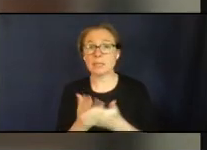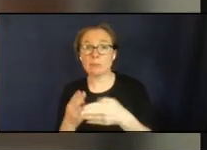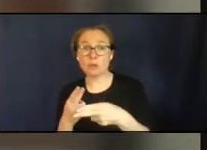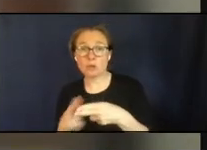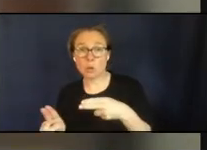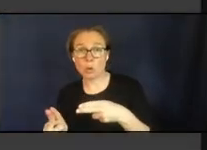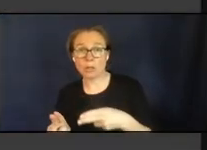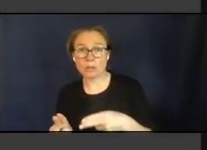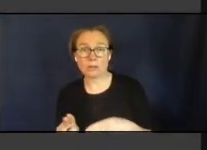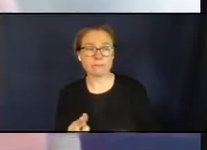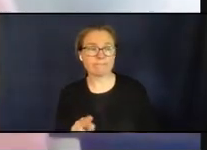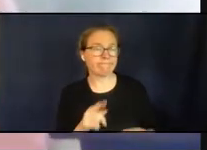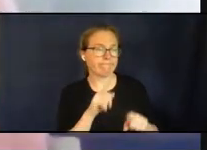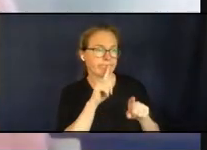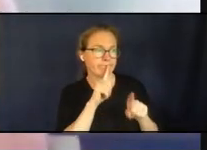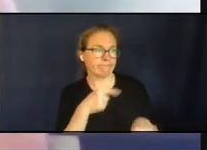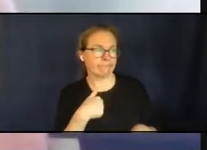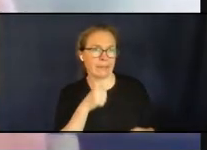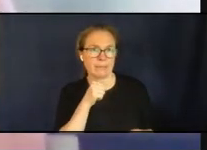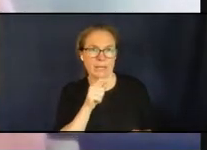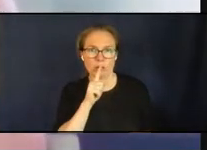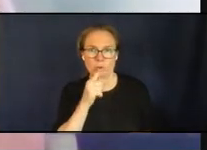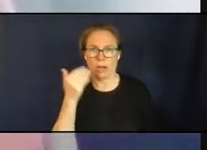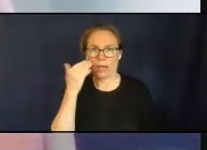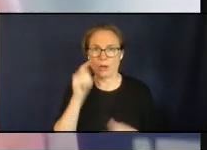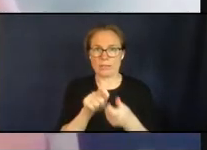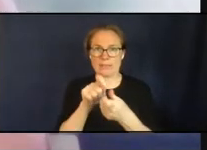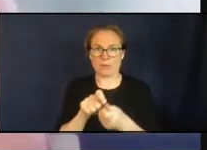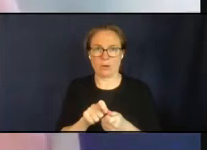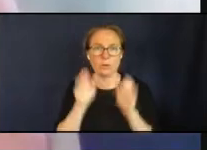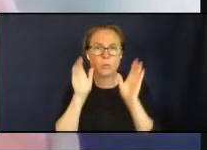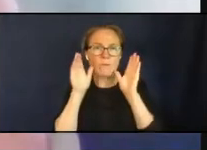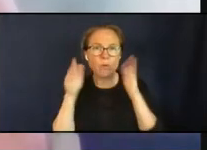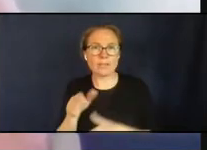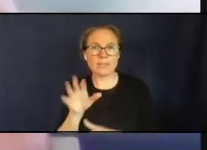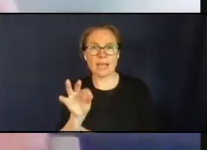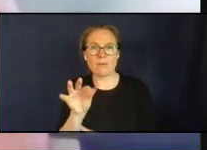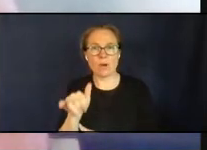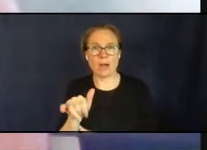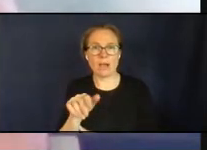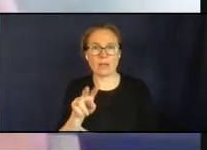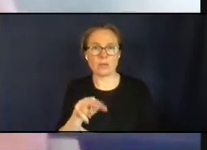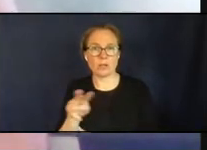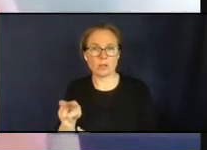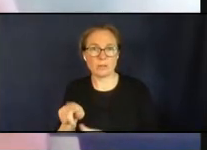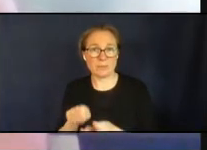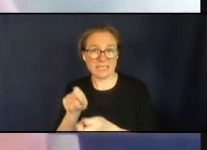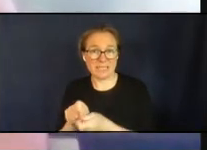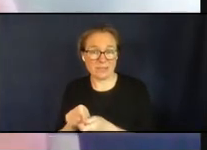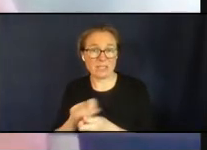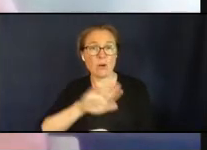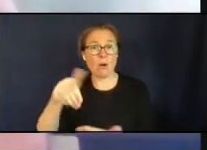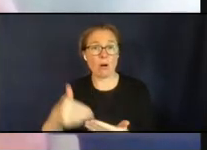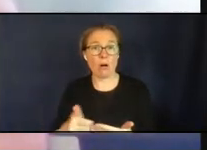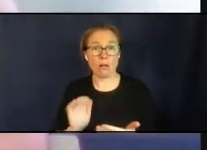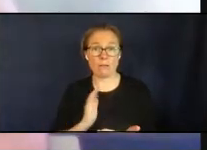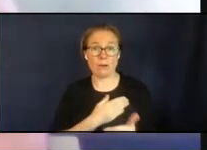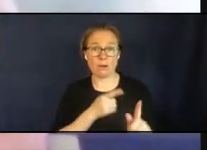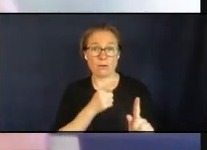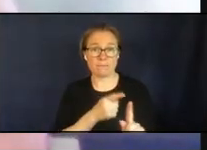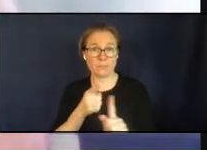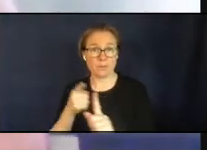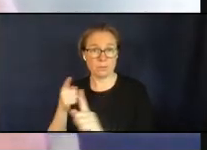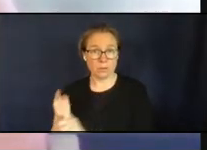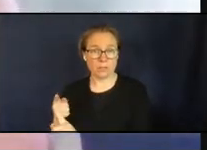that level of detail. We focused on FY22 specifically. So all of the objectives have